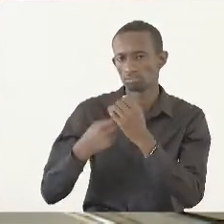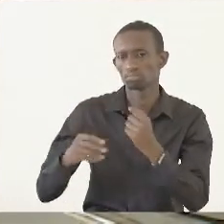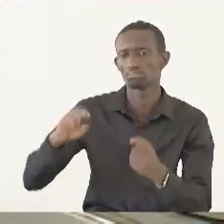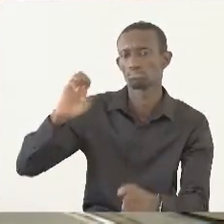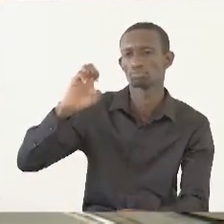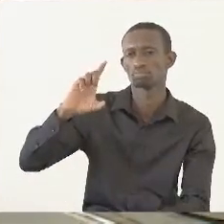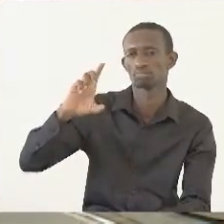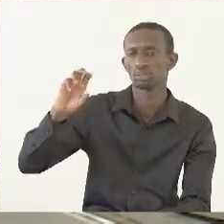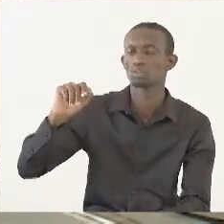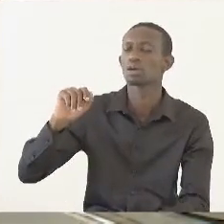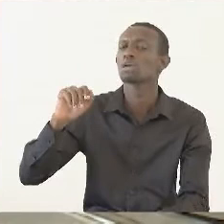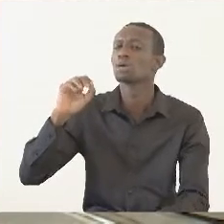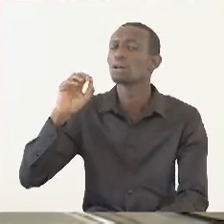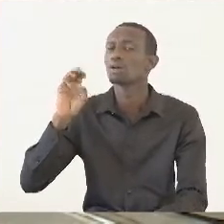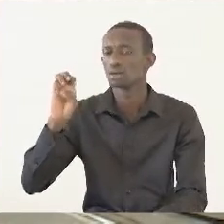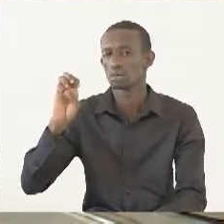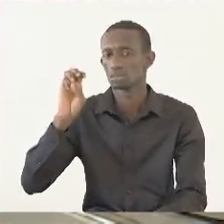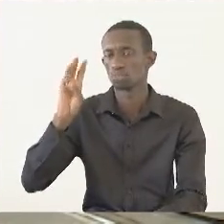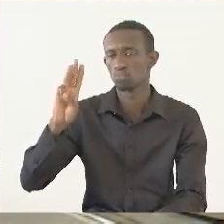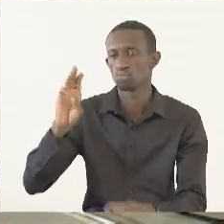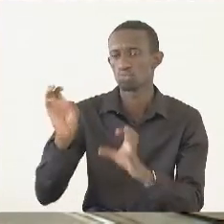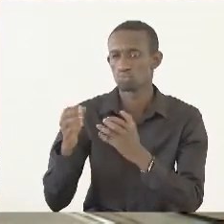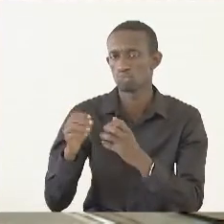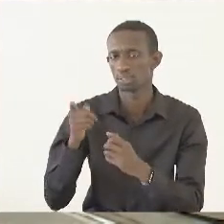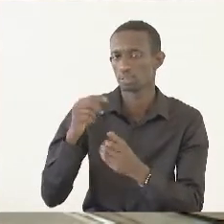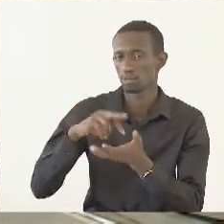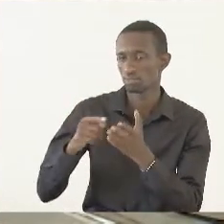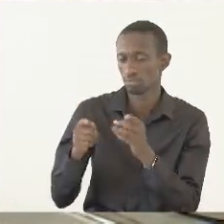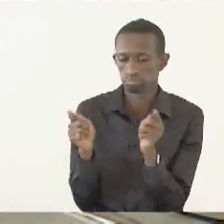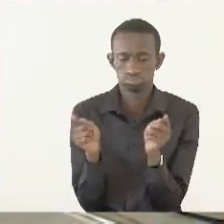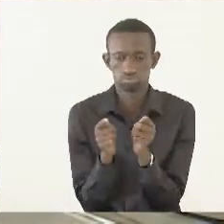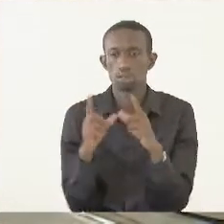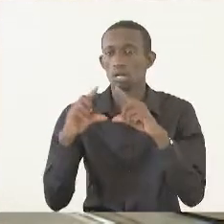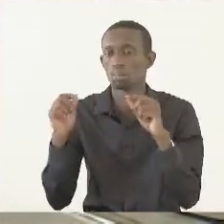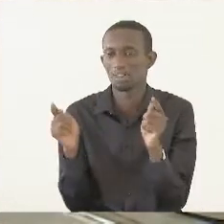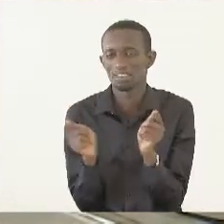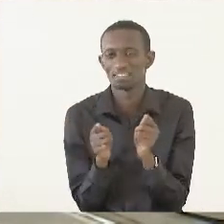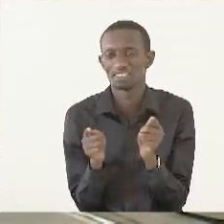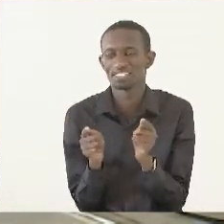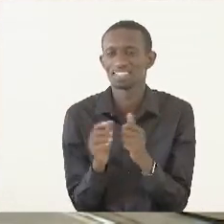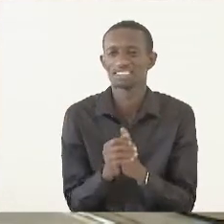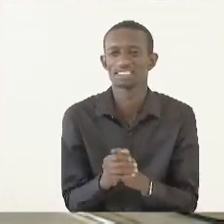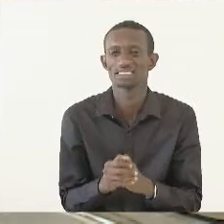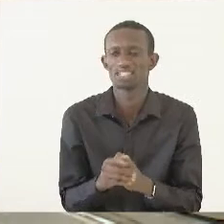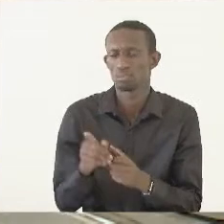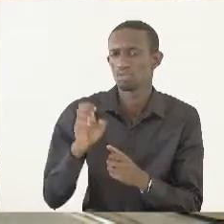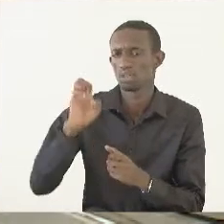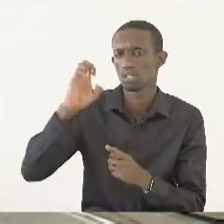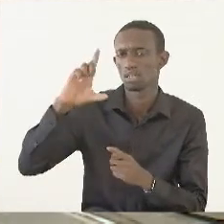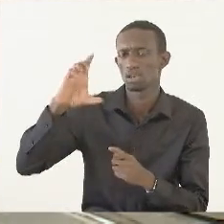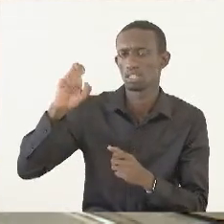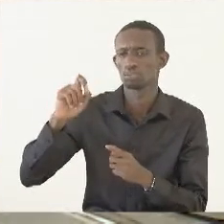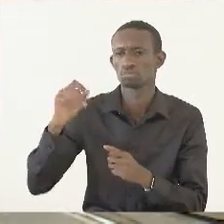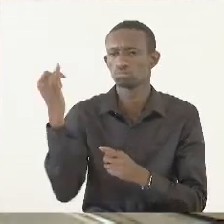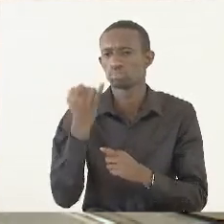Electron withdrawing groups. I said this is not standard. I'm just using it for shortening it.